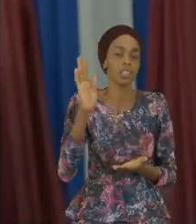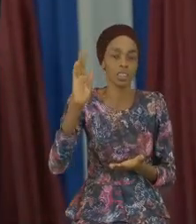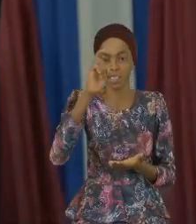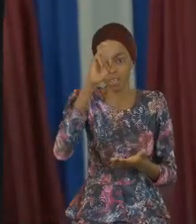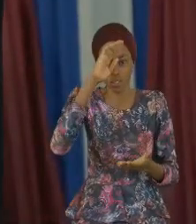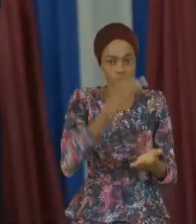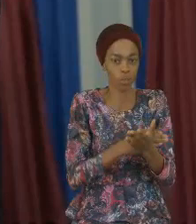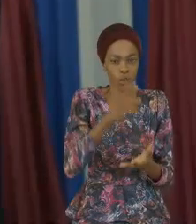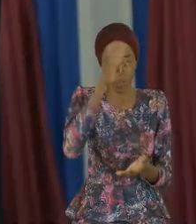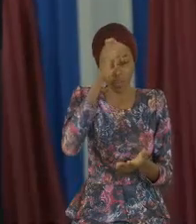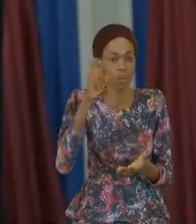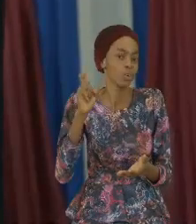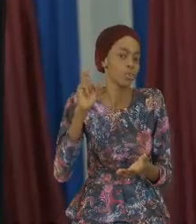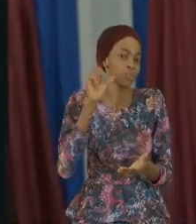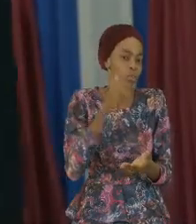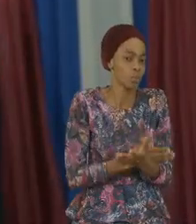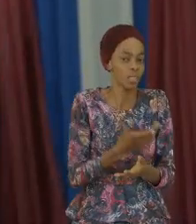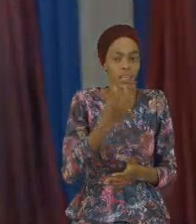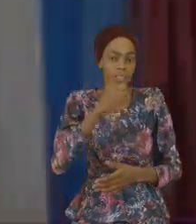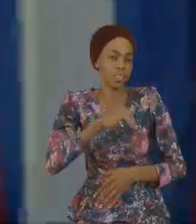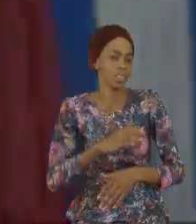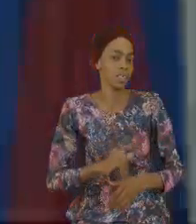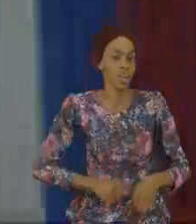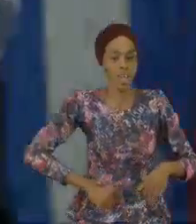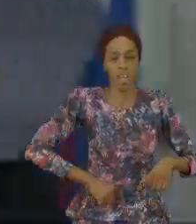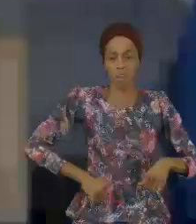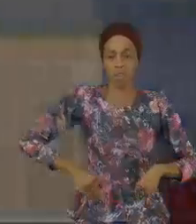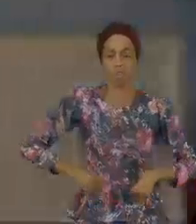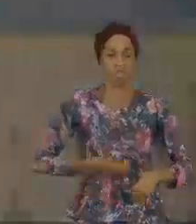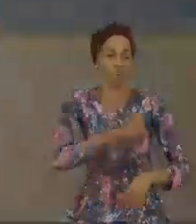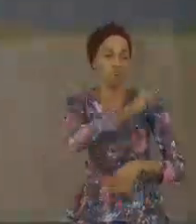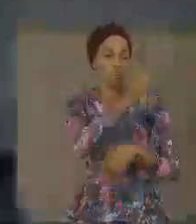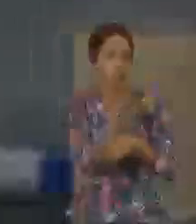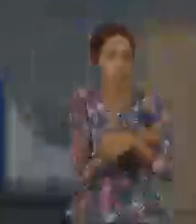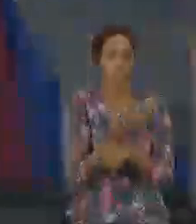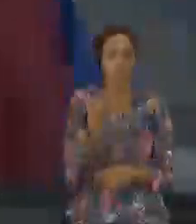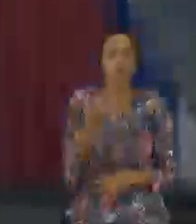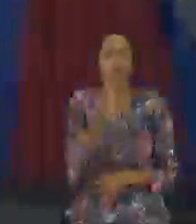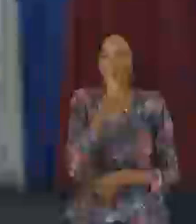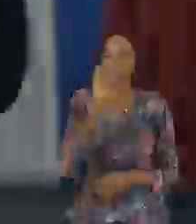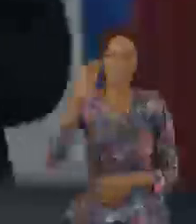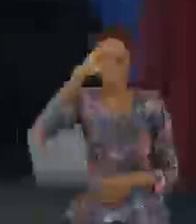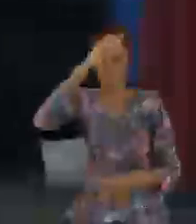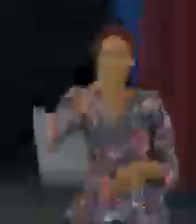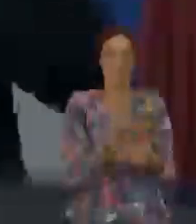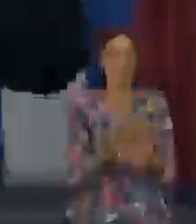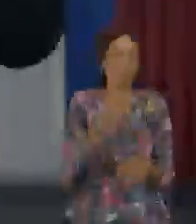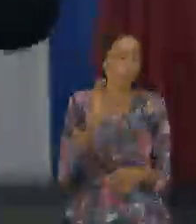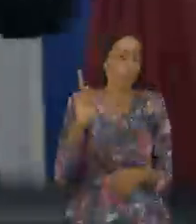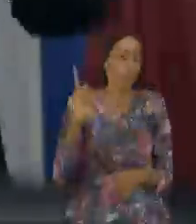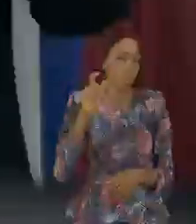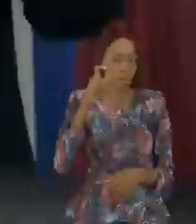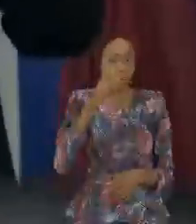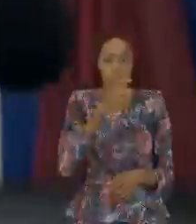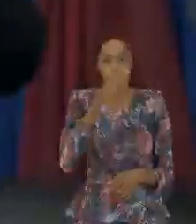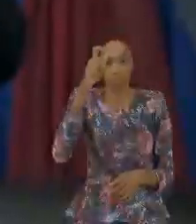the prestige, the authority of being the son of Pharaoh's daughter,